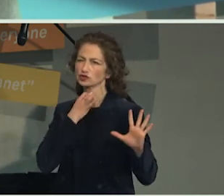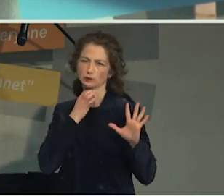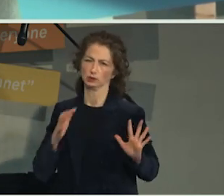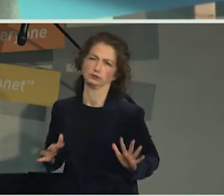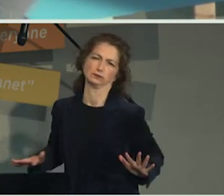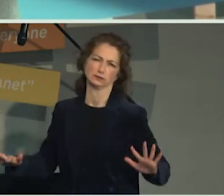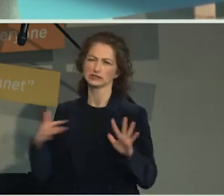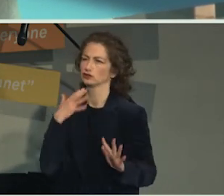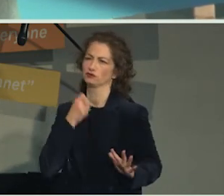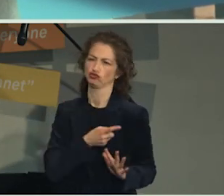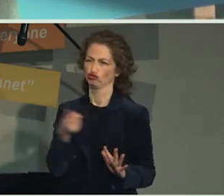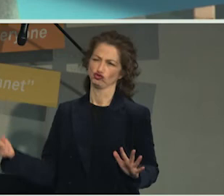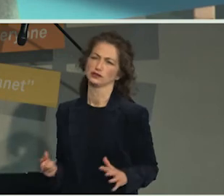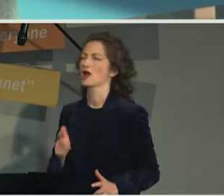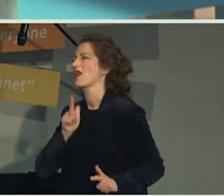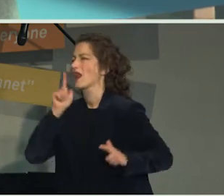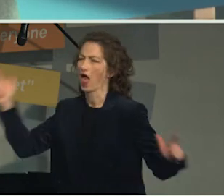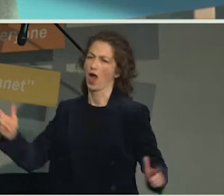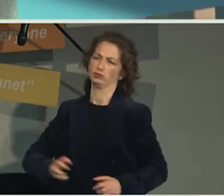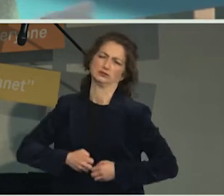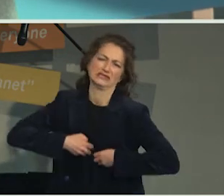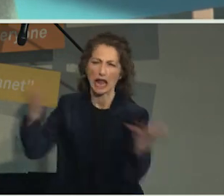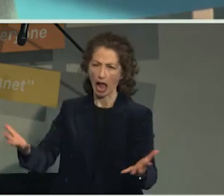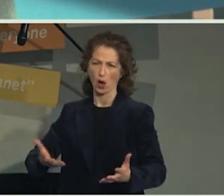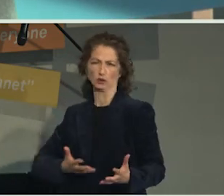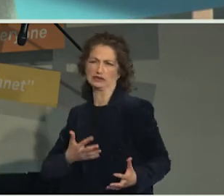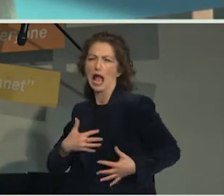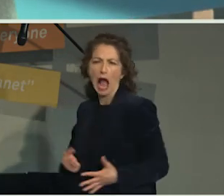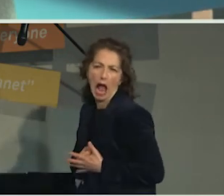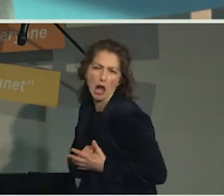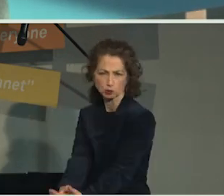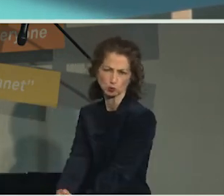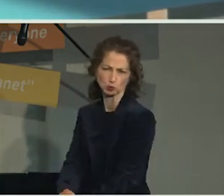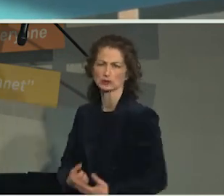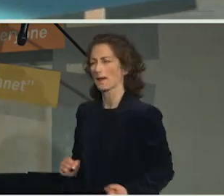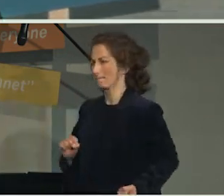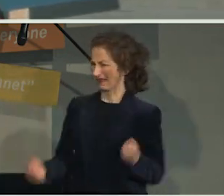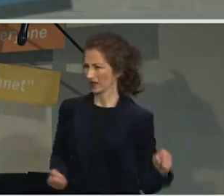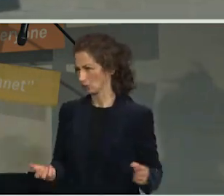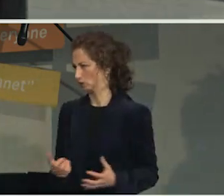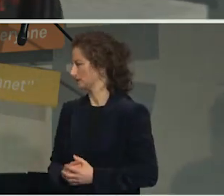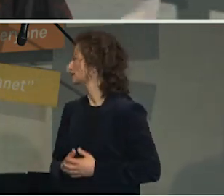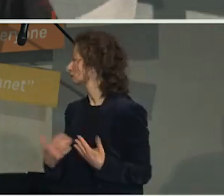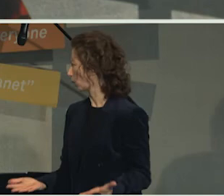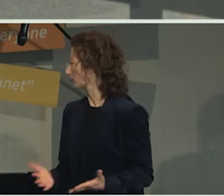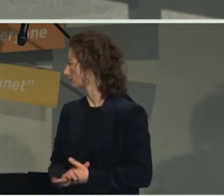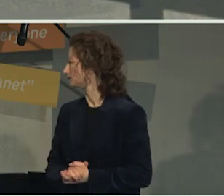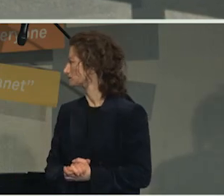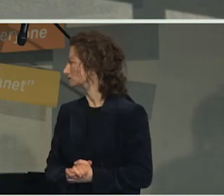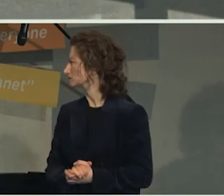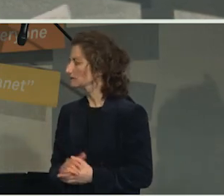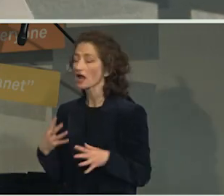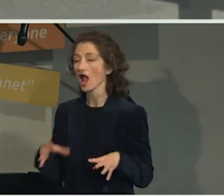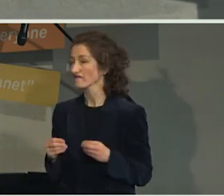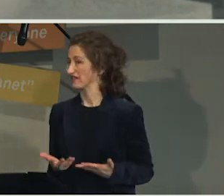make noise and be loud and express yourself and like move how you wanna move. So the first way we're gonna get it